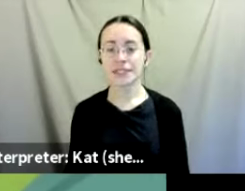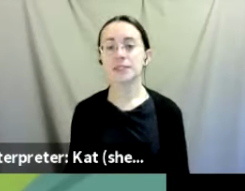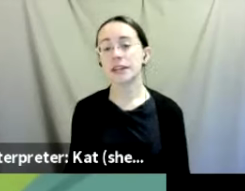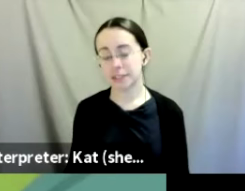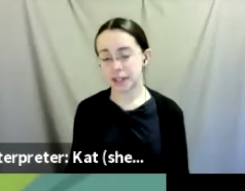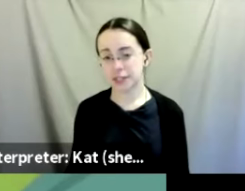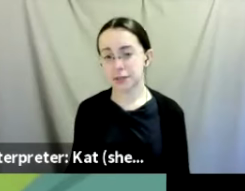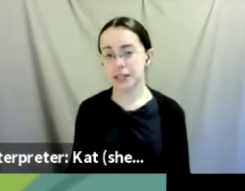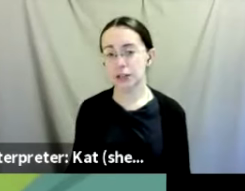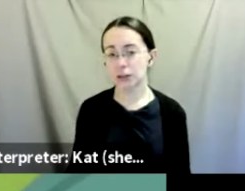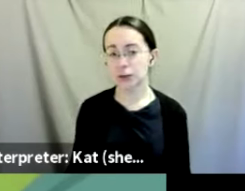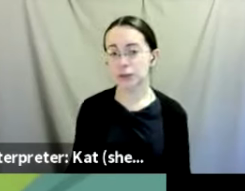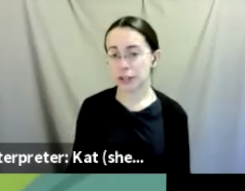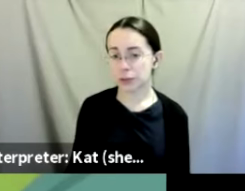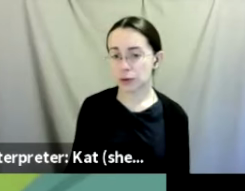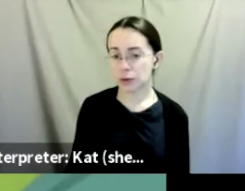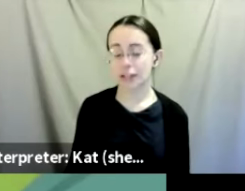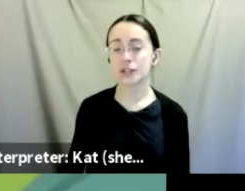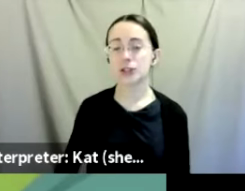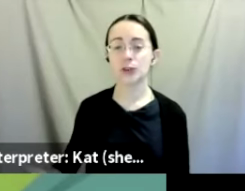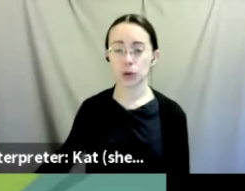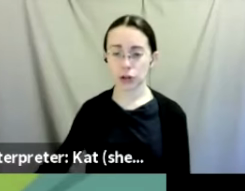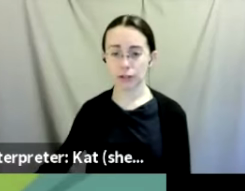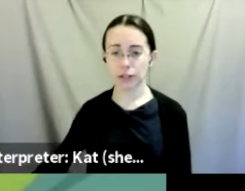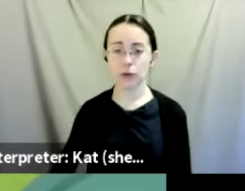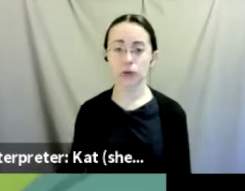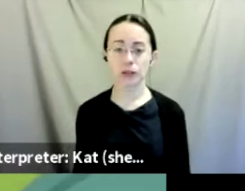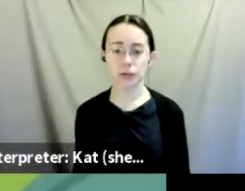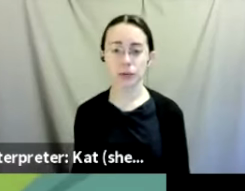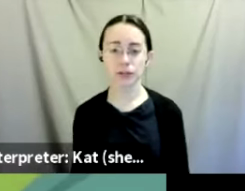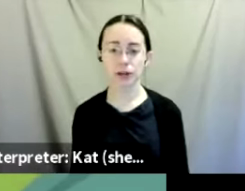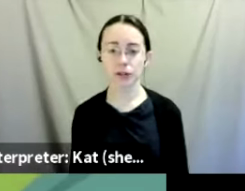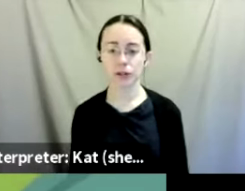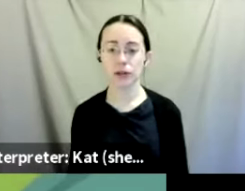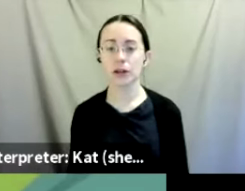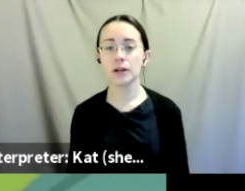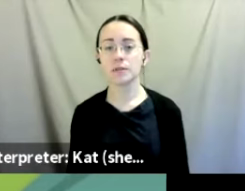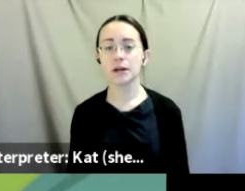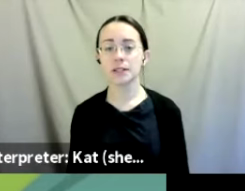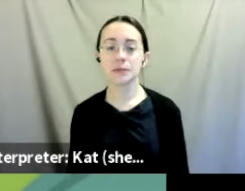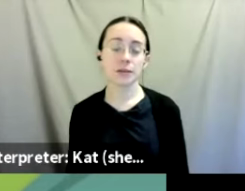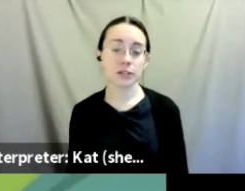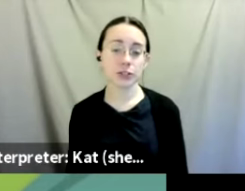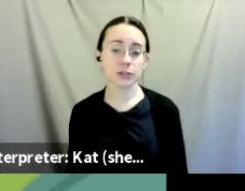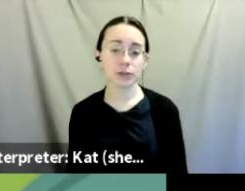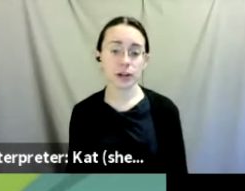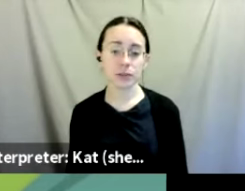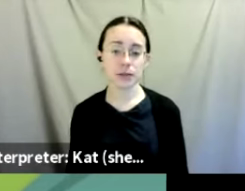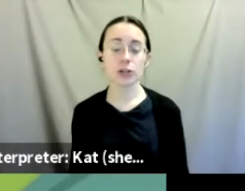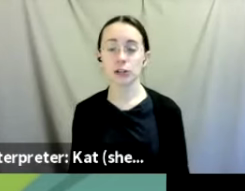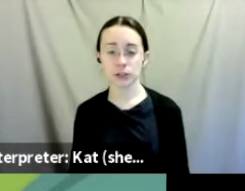I did, like I said, I did make an interviewer available who was a woman of color, but maybe I